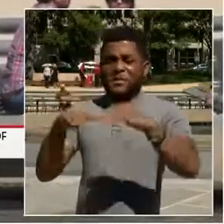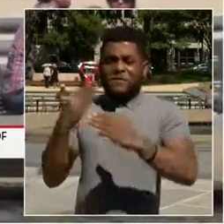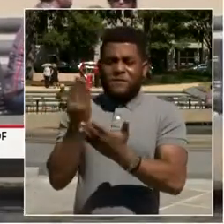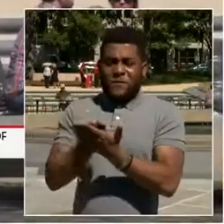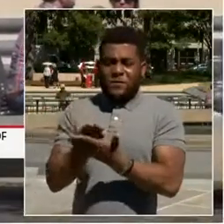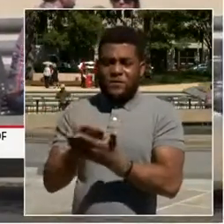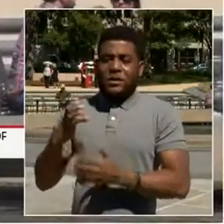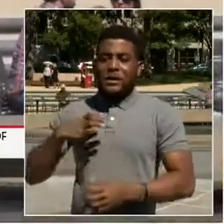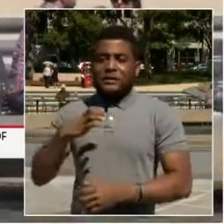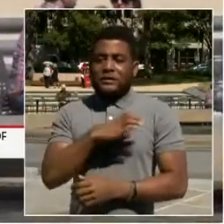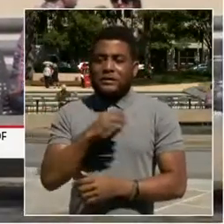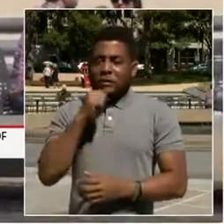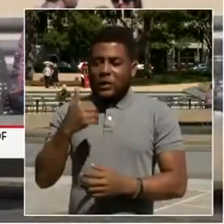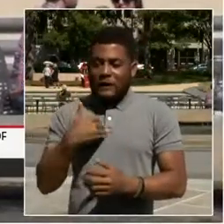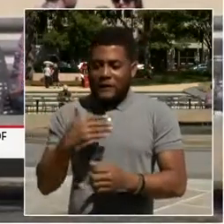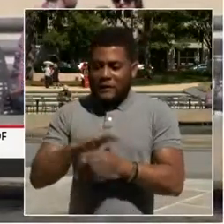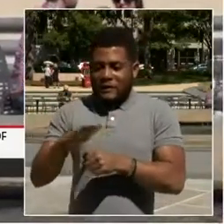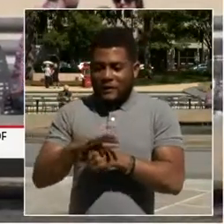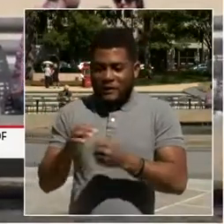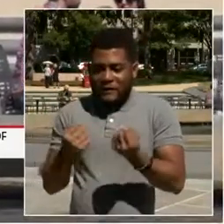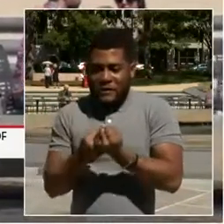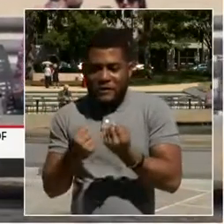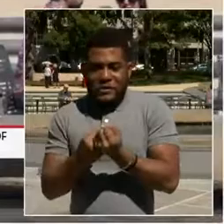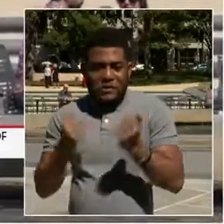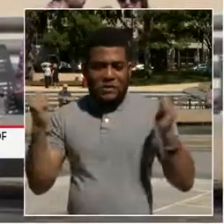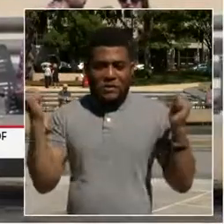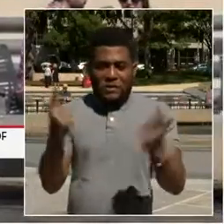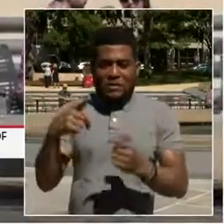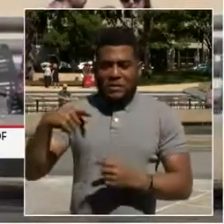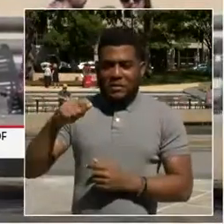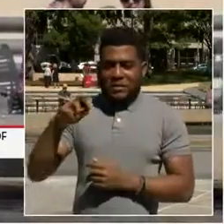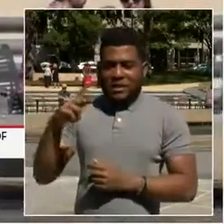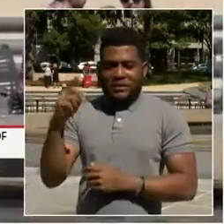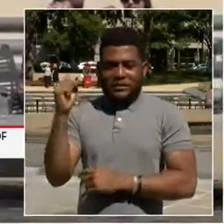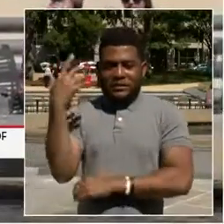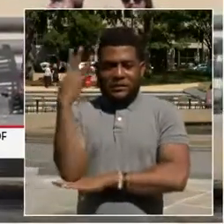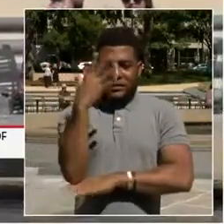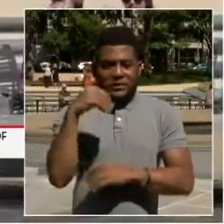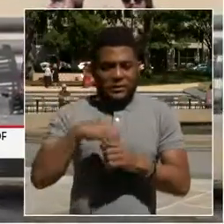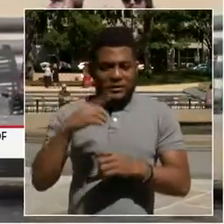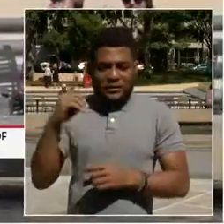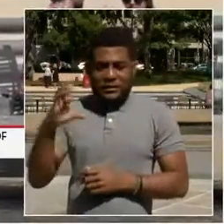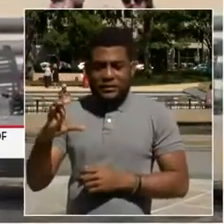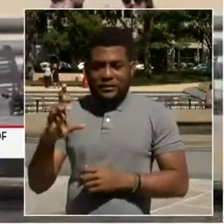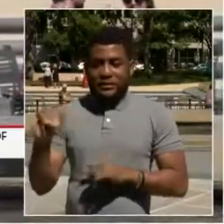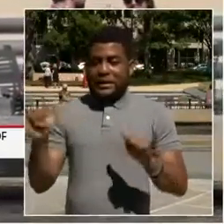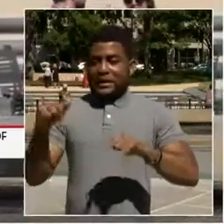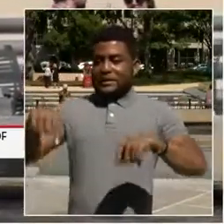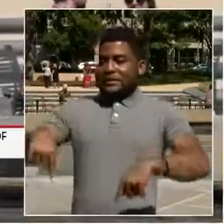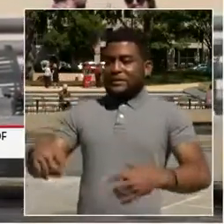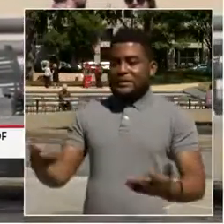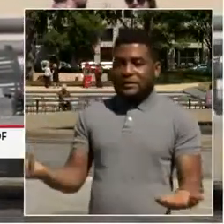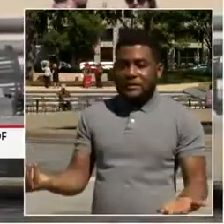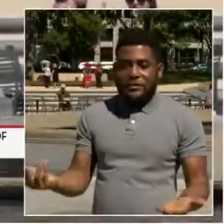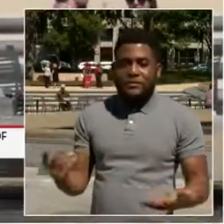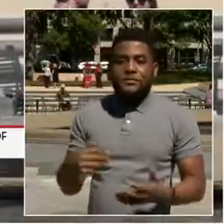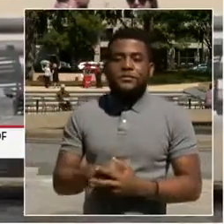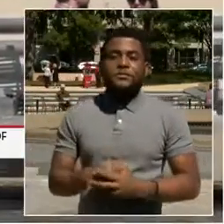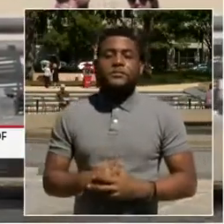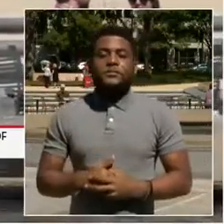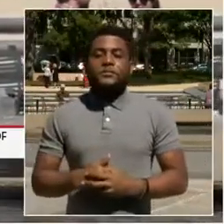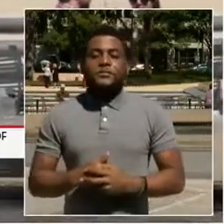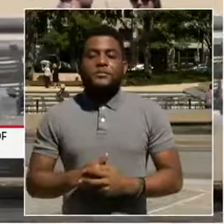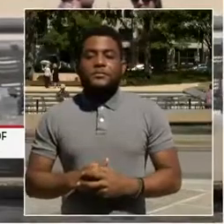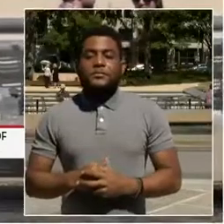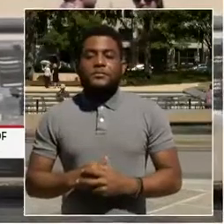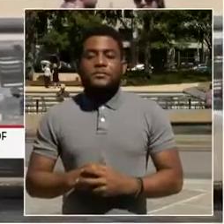fund all of the huge number of parks, like Franklin Park, under its supervision. There